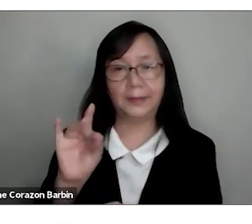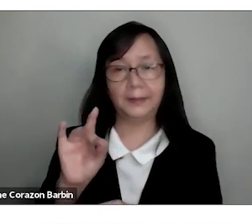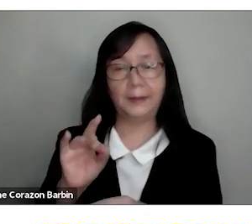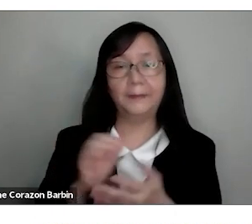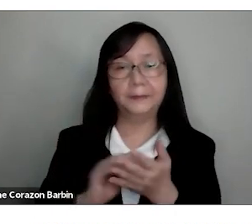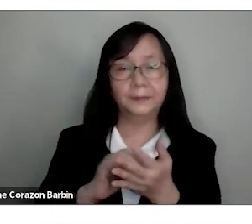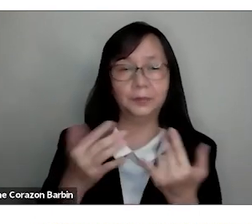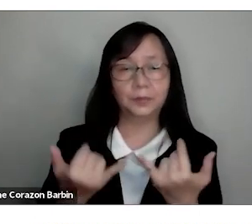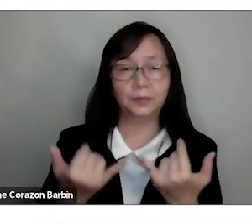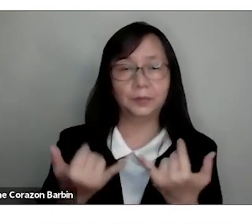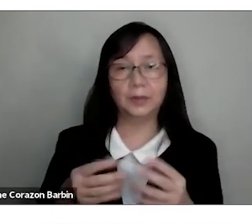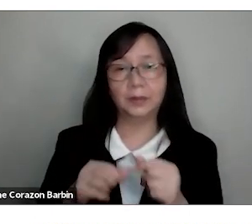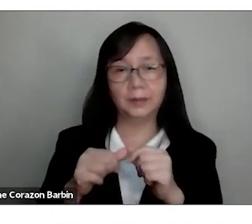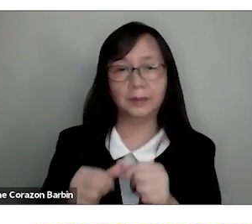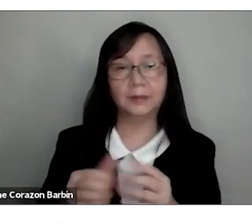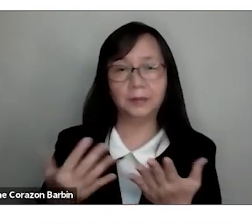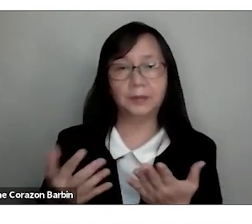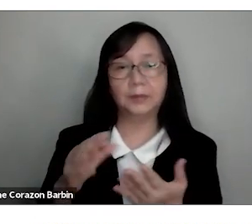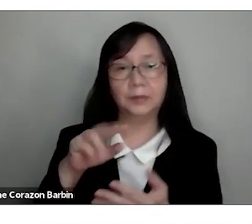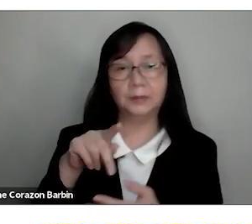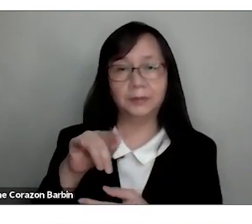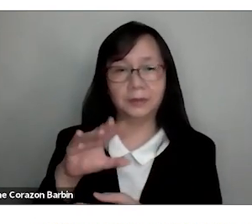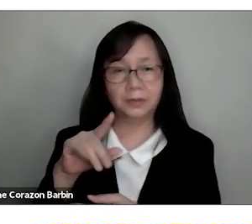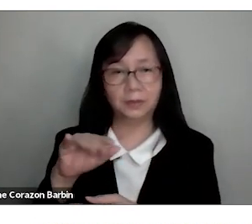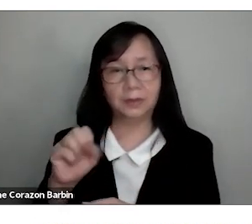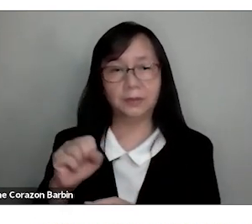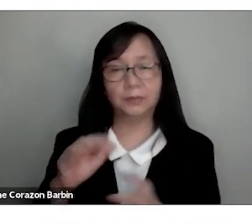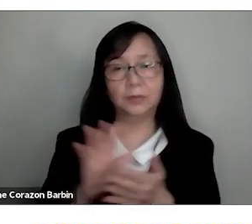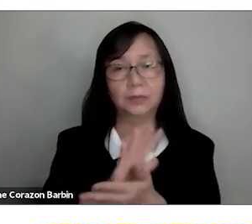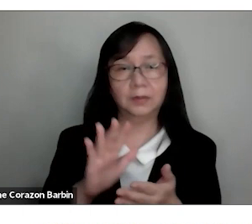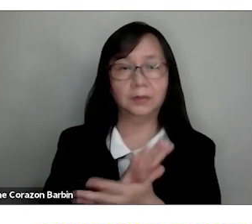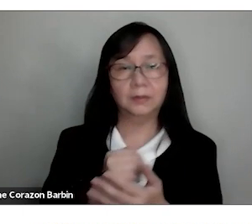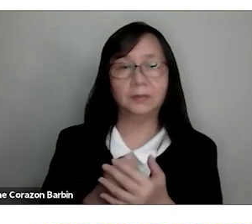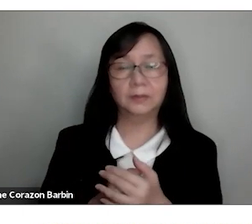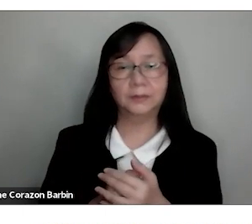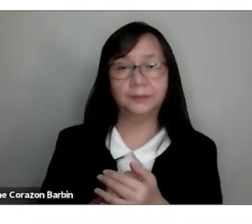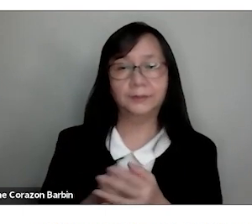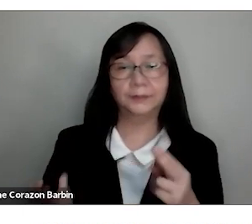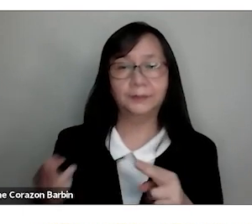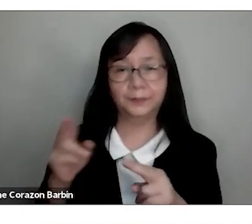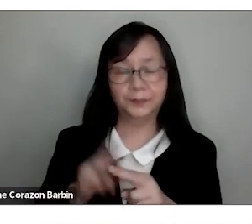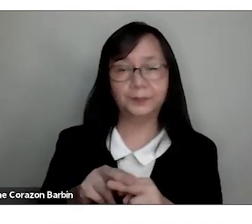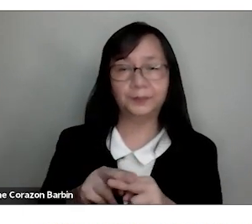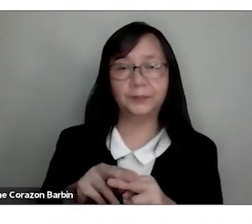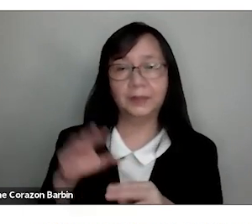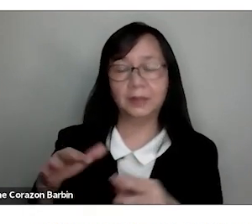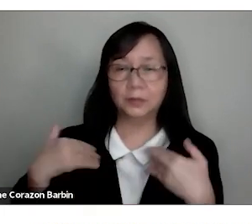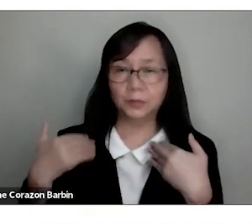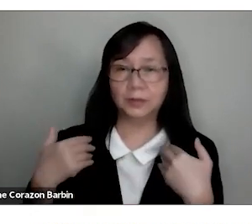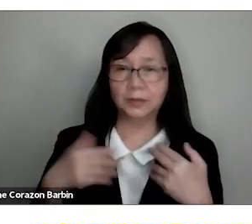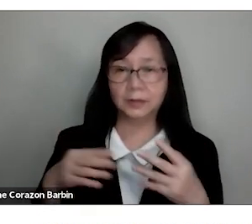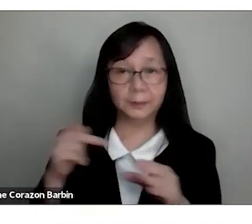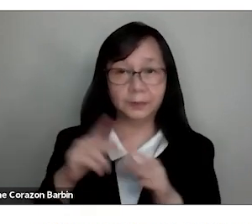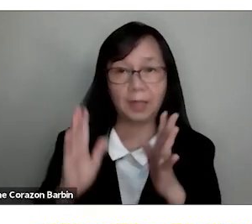Declaration and RPA of the RPA and the RPA. In addition, the child and youth delegates were also